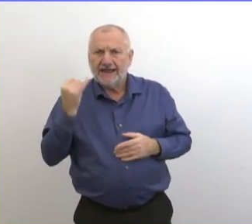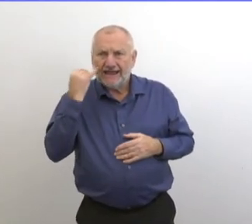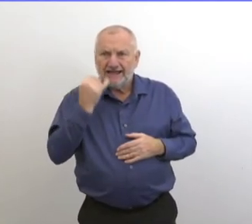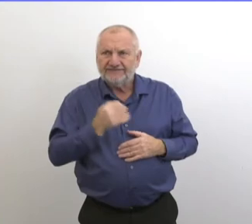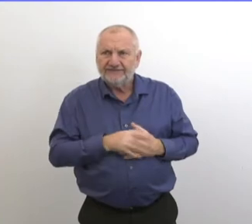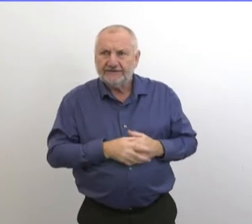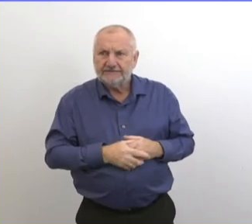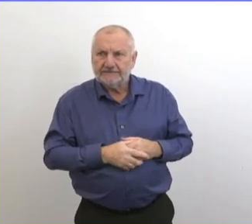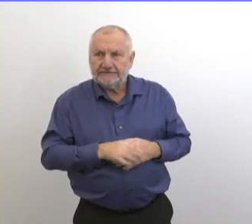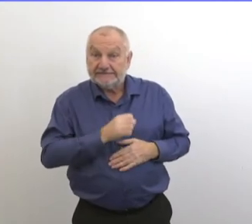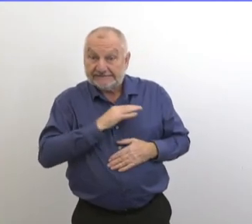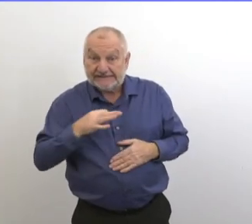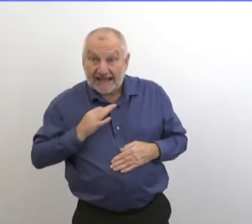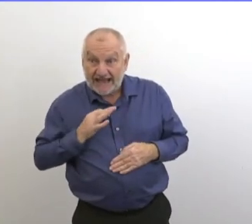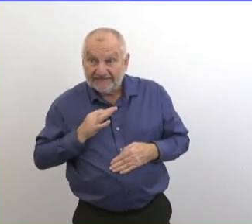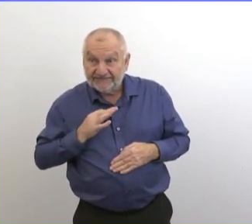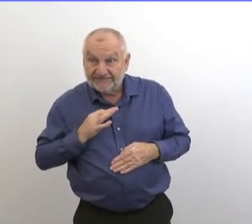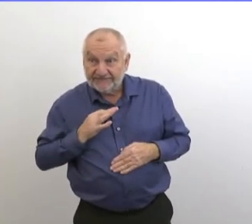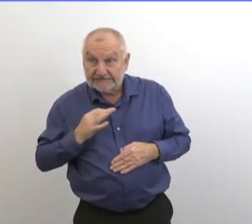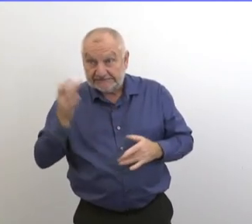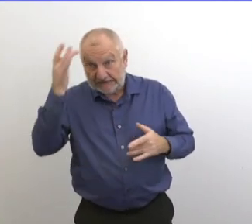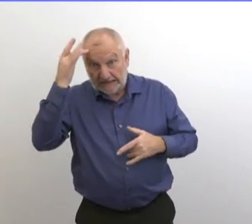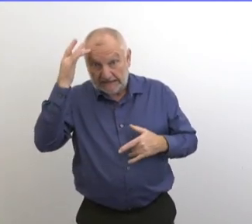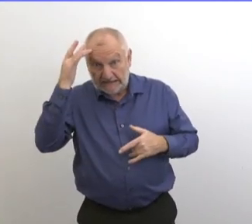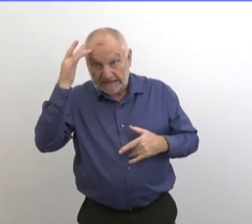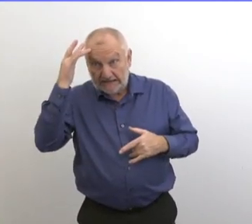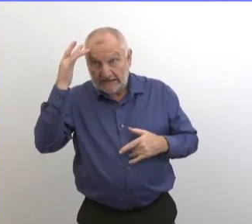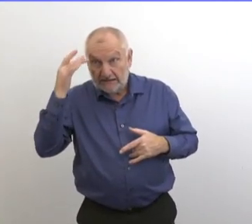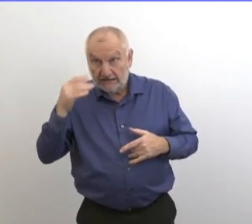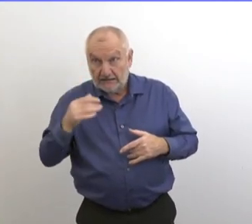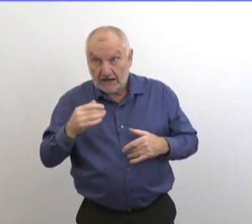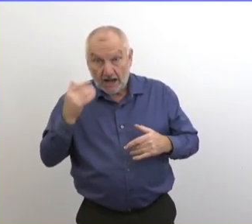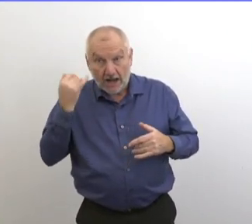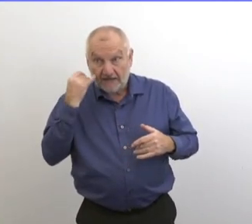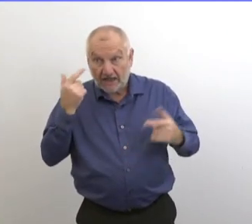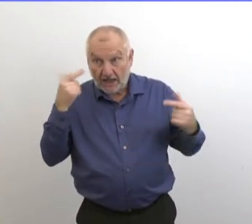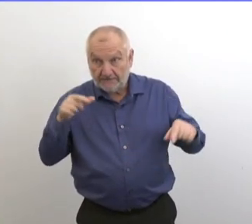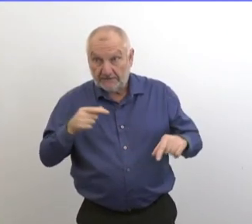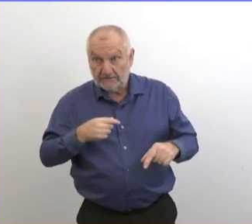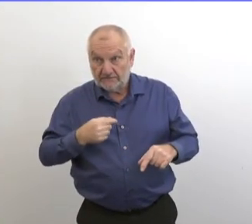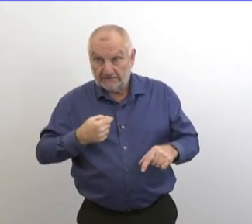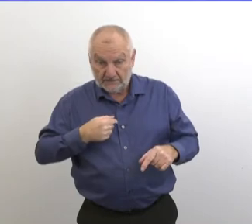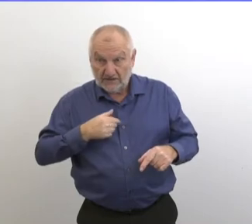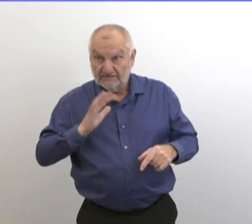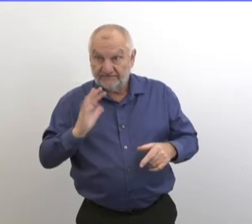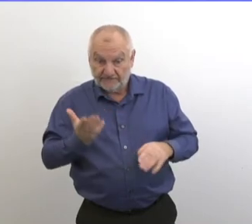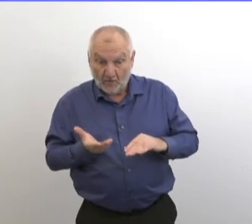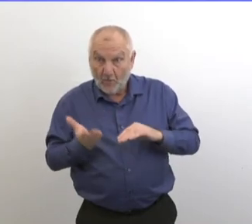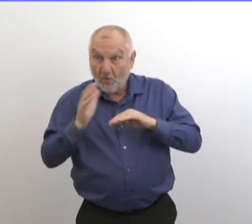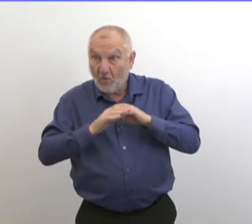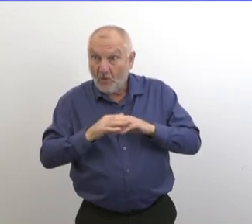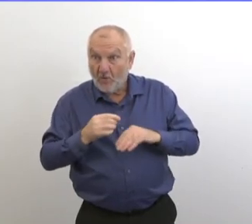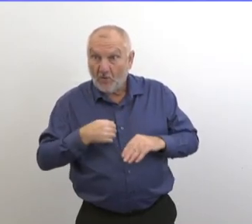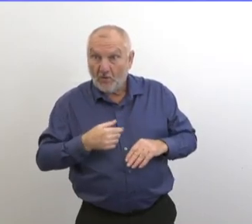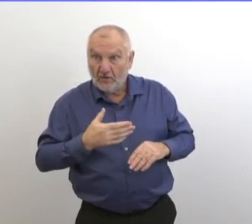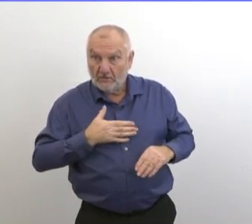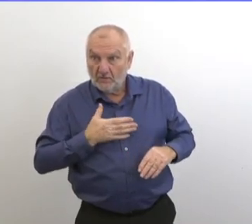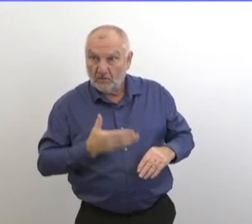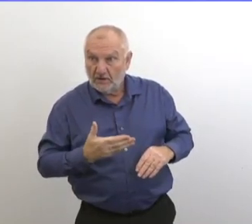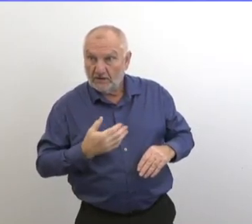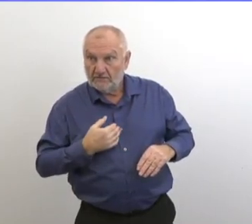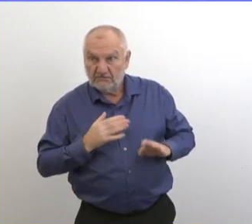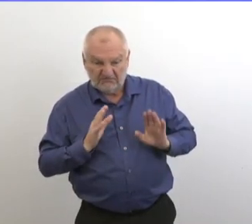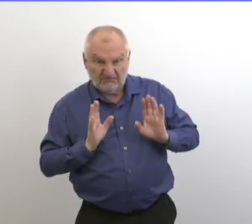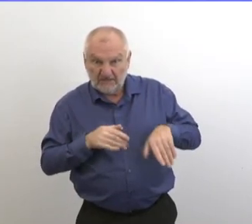work because their pay is now significantly better? I made that clear earlier. We want to ensure that